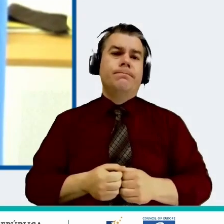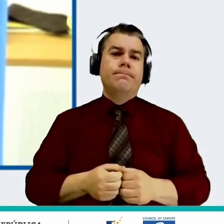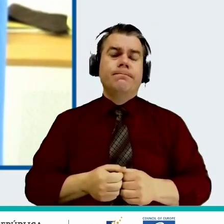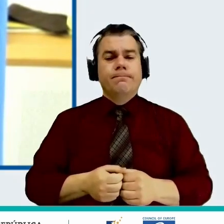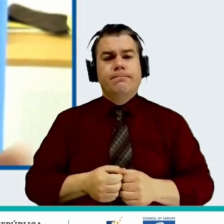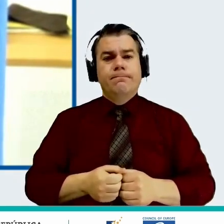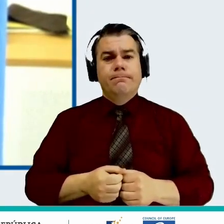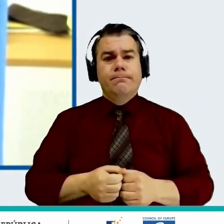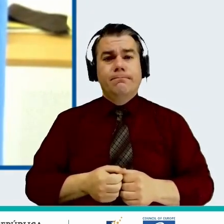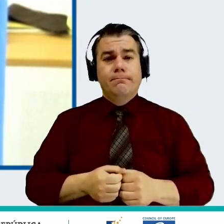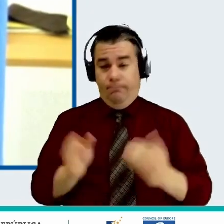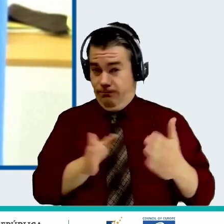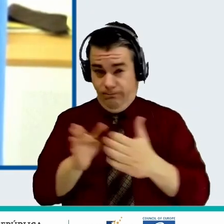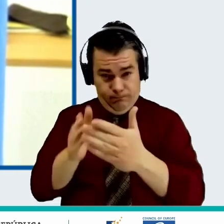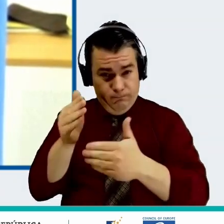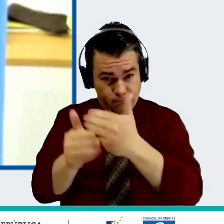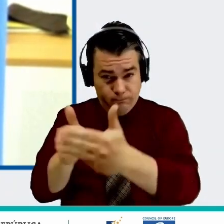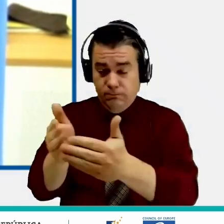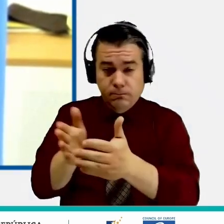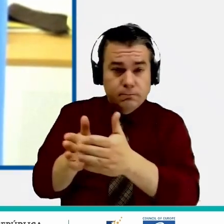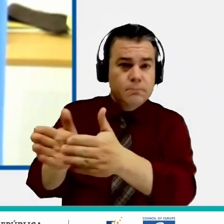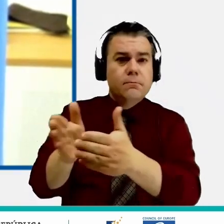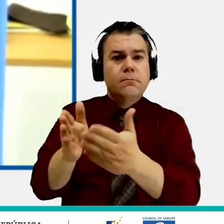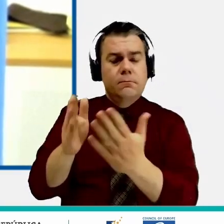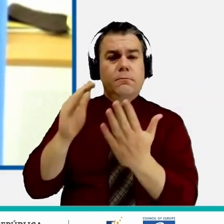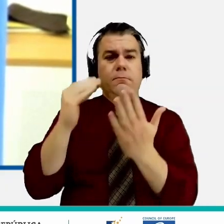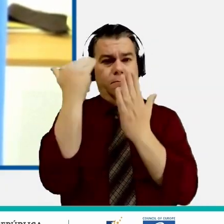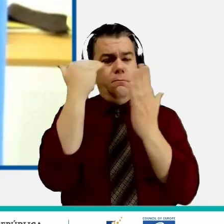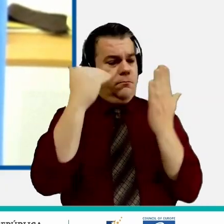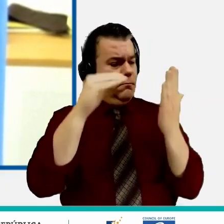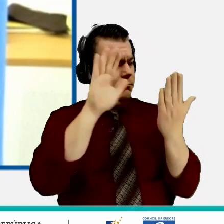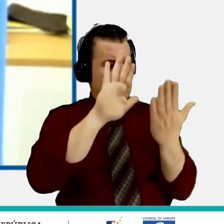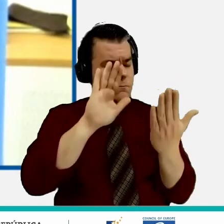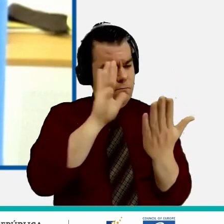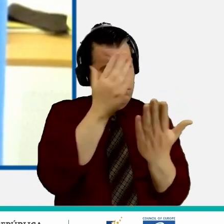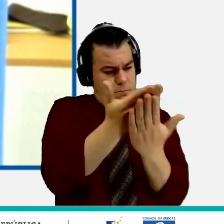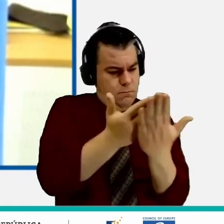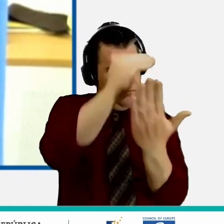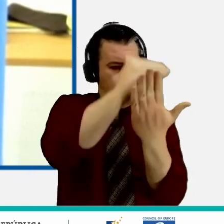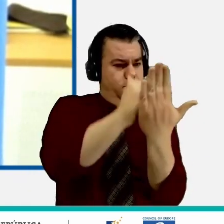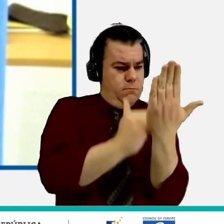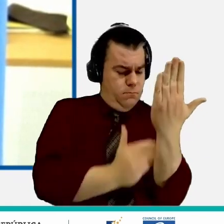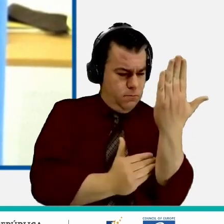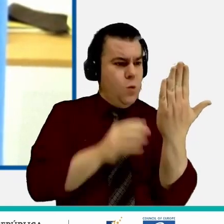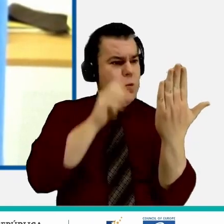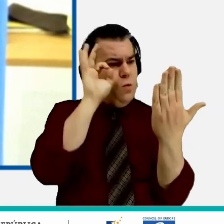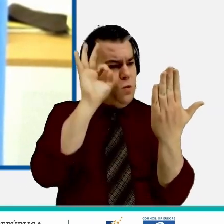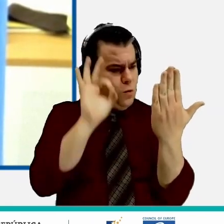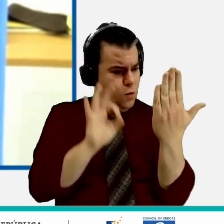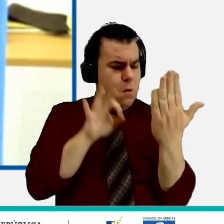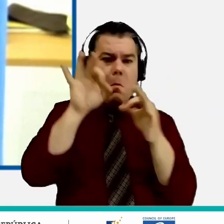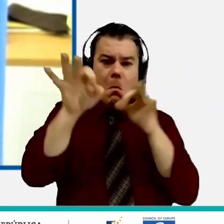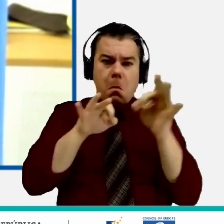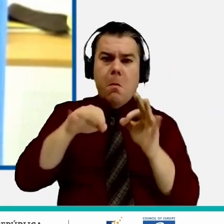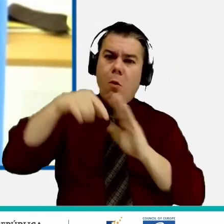an extremely useful and comprehensive document, and it clearly identified key challenges and key actions to be undertaken in the next